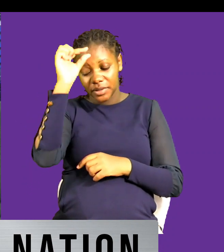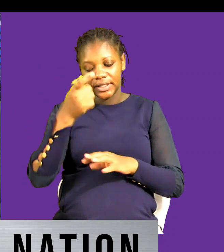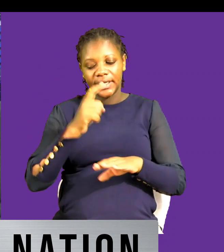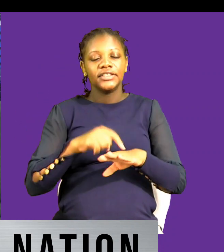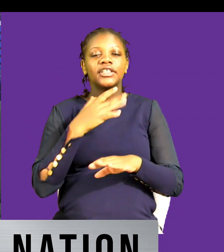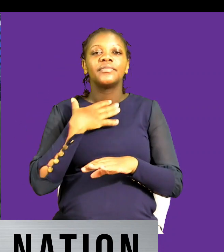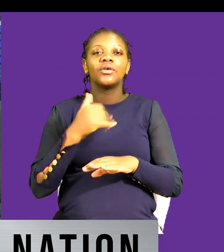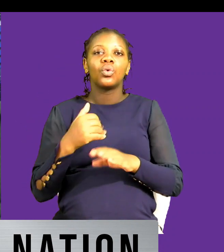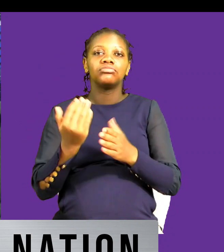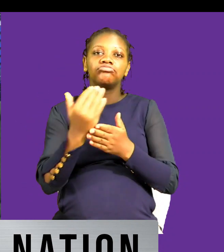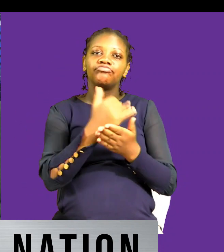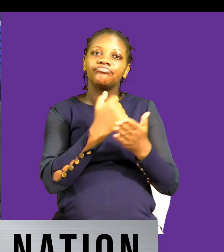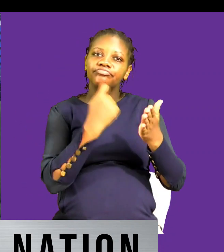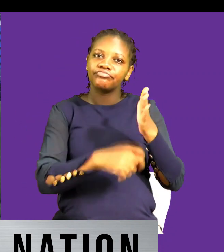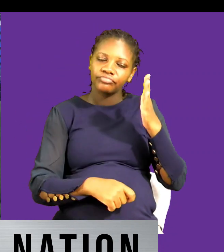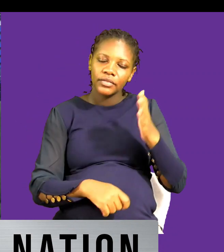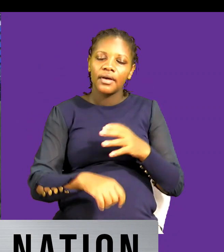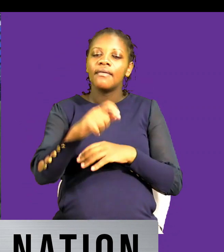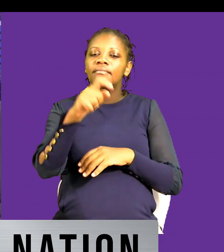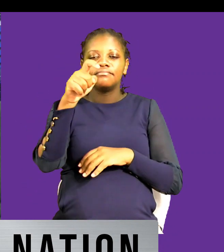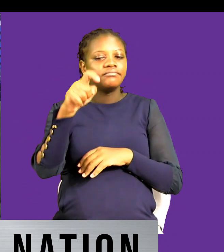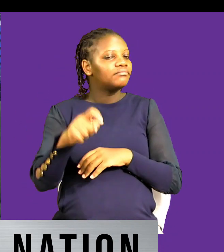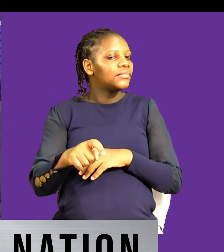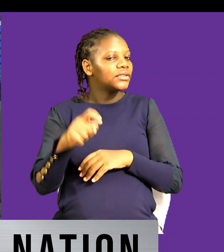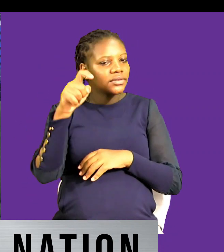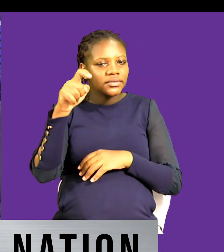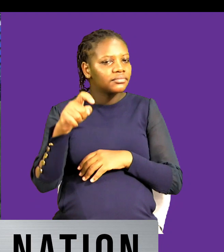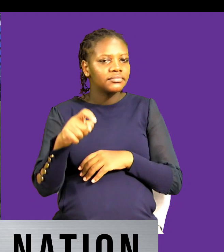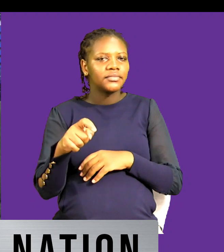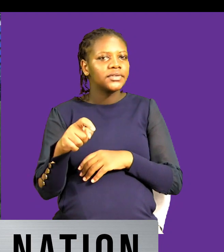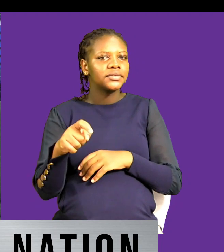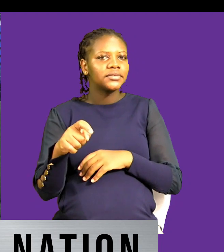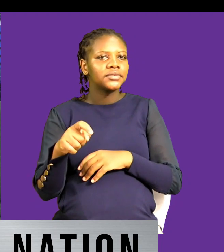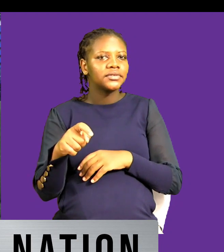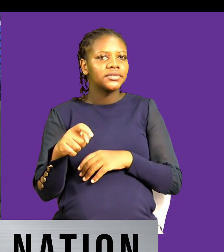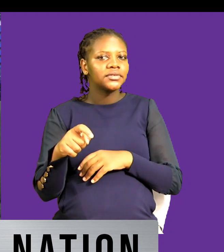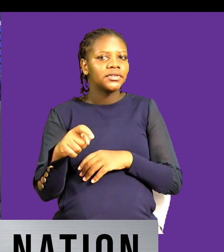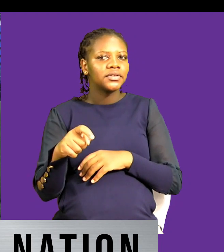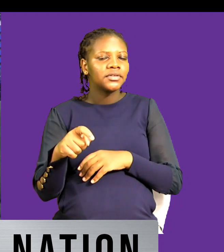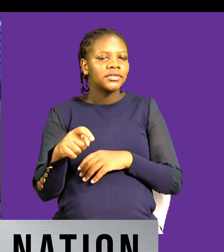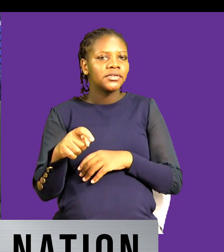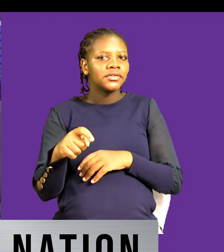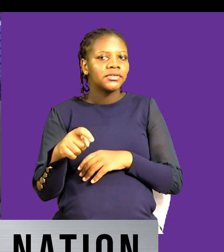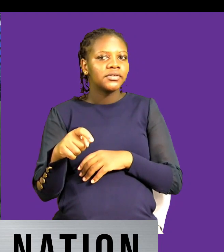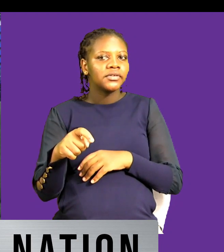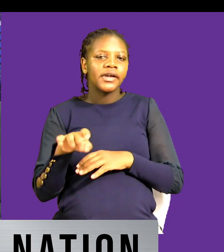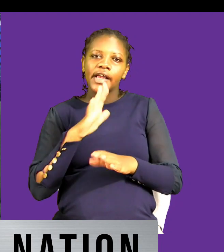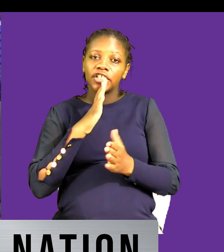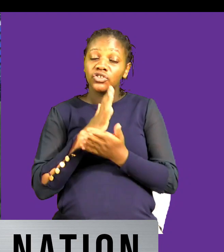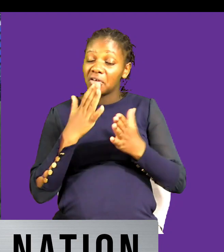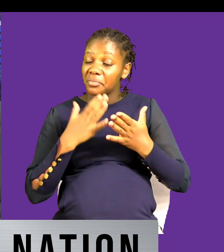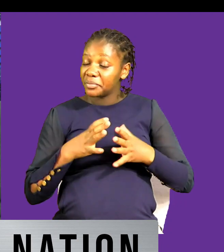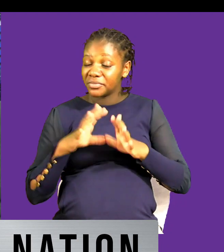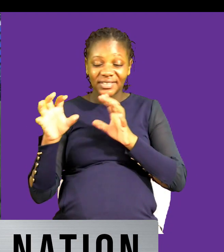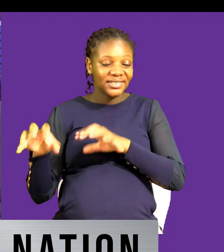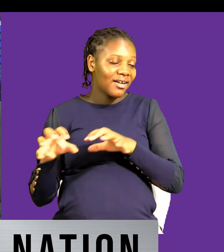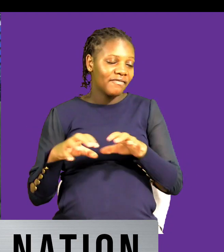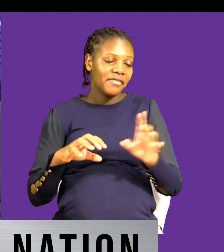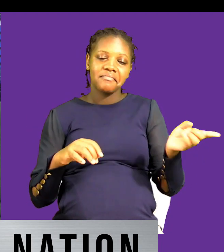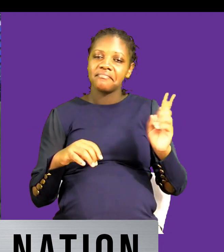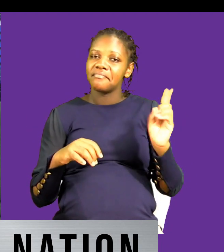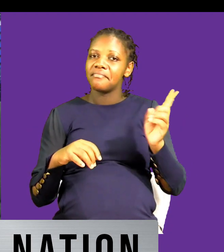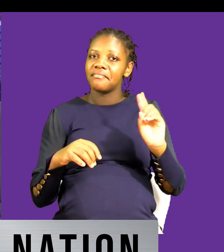take taxation, they will have a situation that they don't take taxation to the point that people are going to die hungry because they've taken away